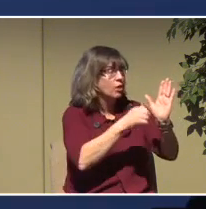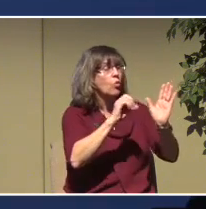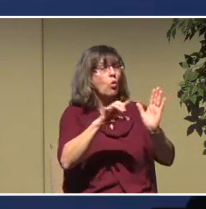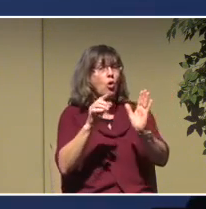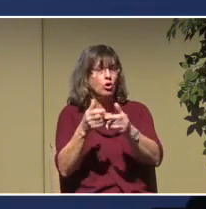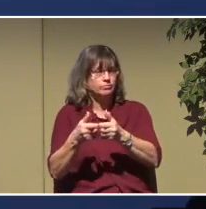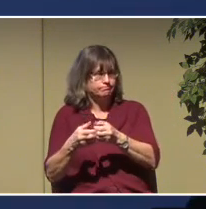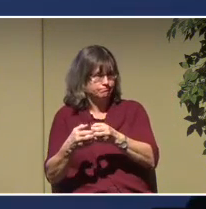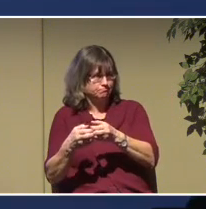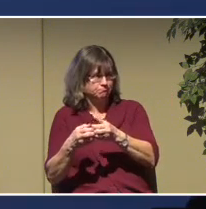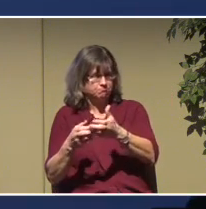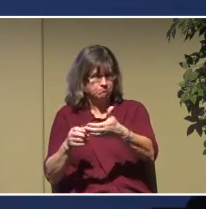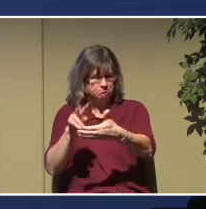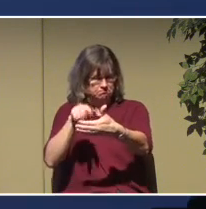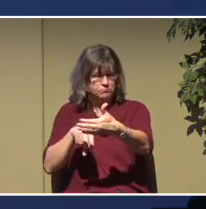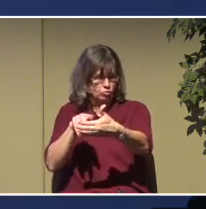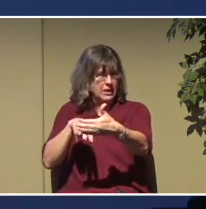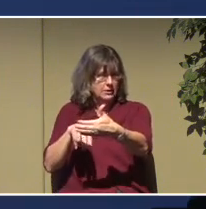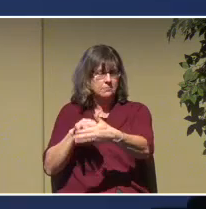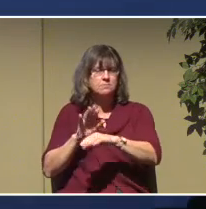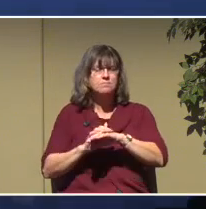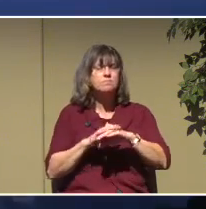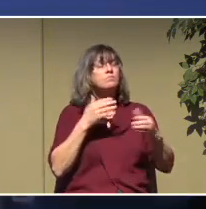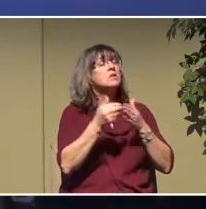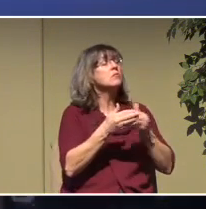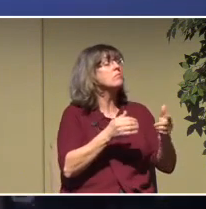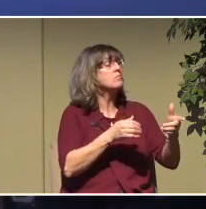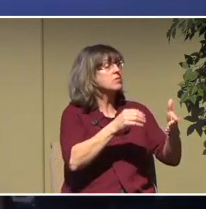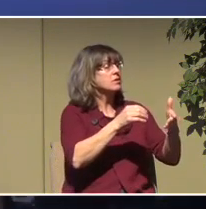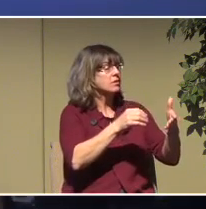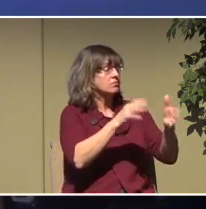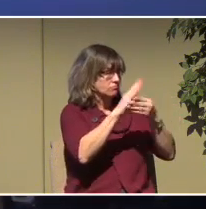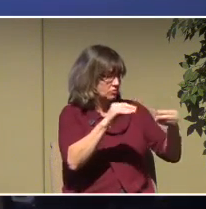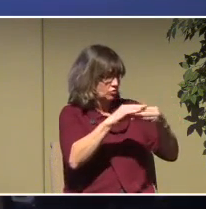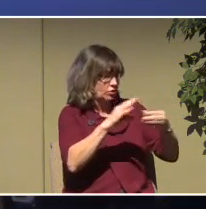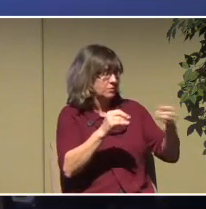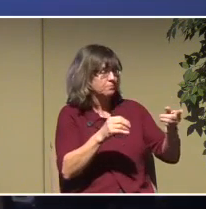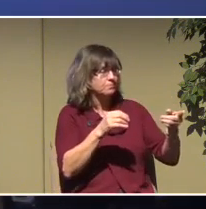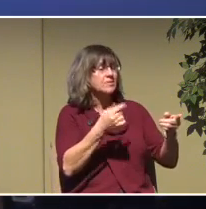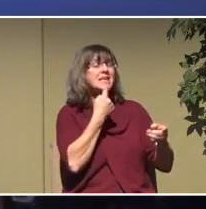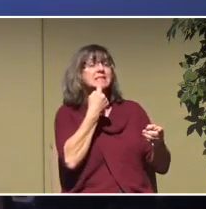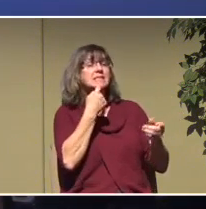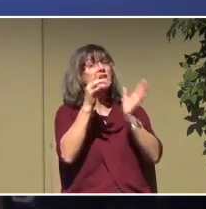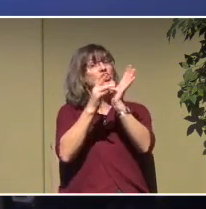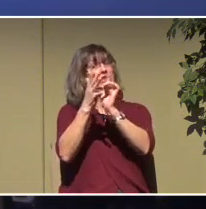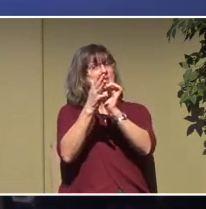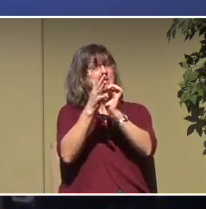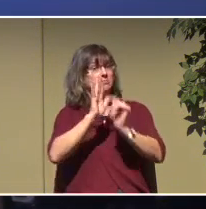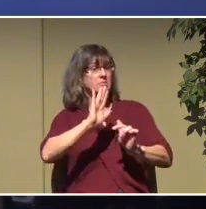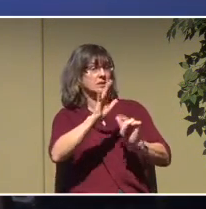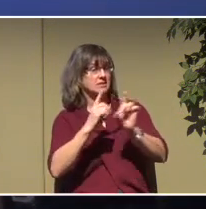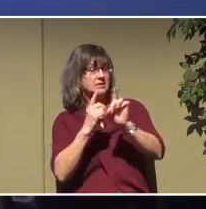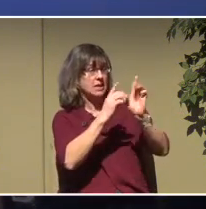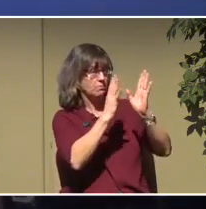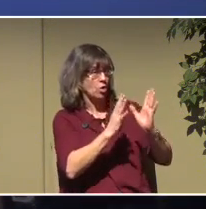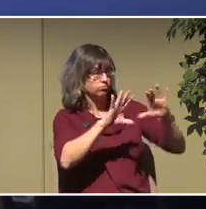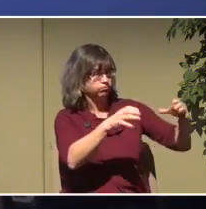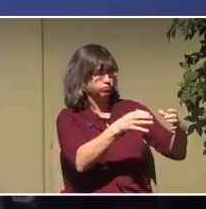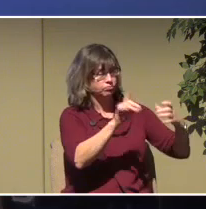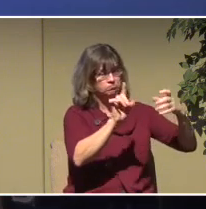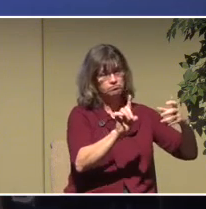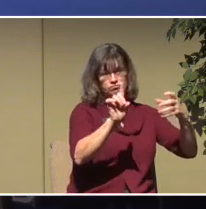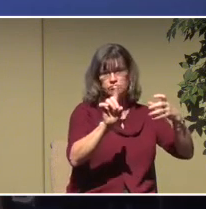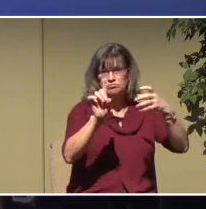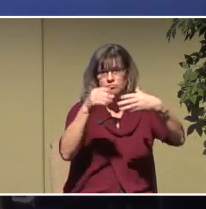32. They, that is the disciples and Jesus, went to a place called Gethsemane. It's a